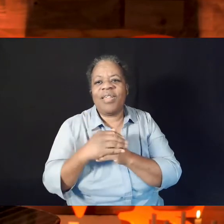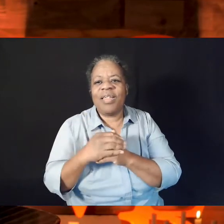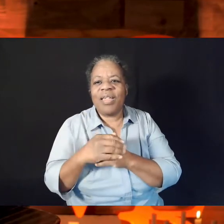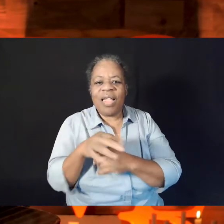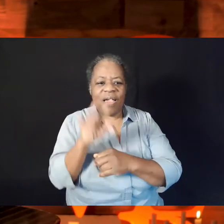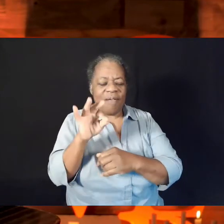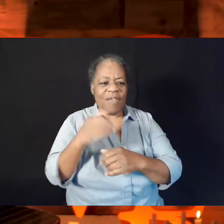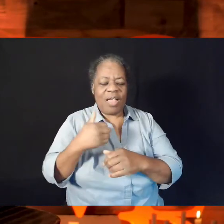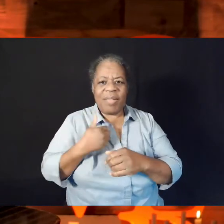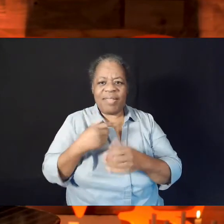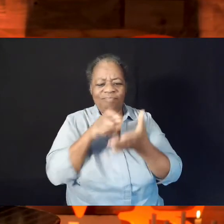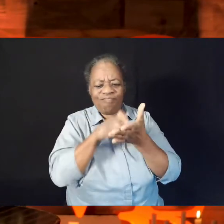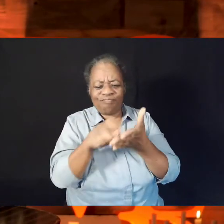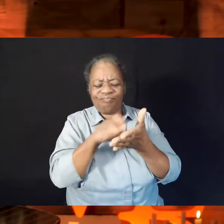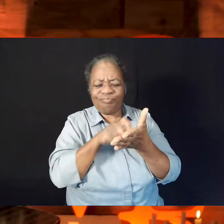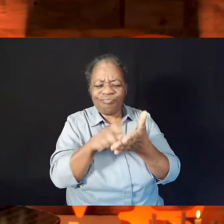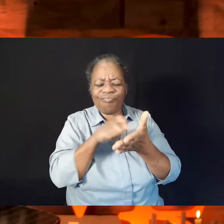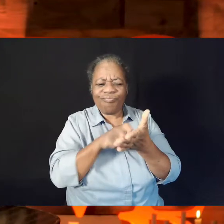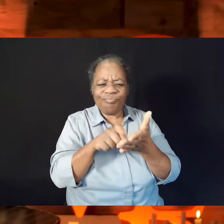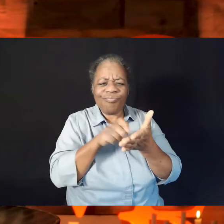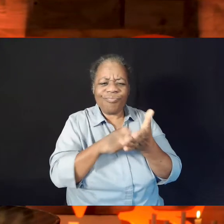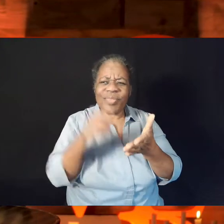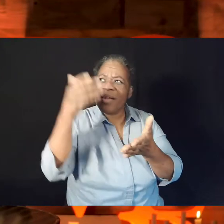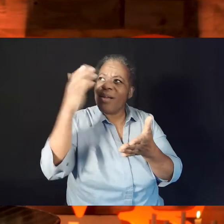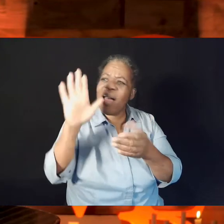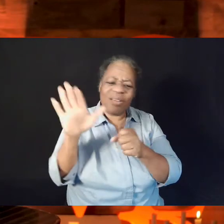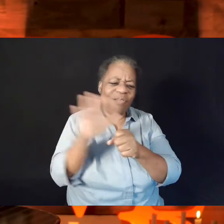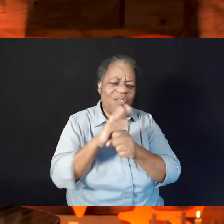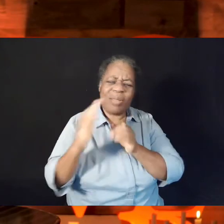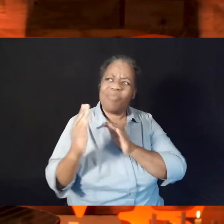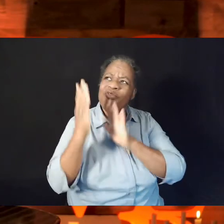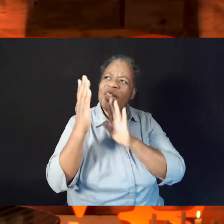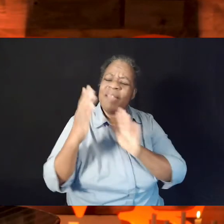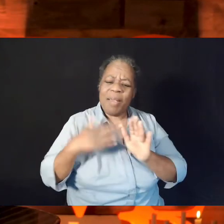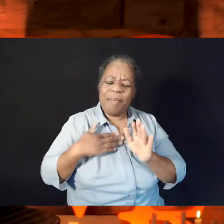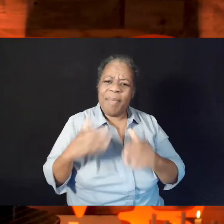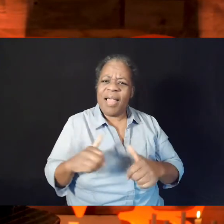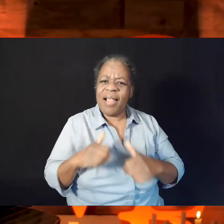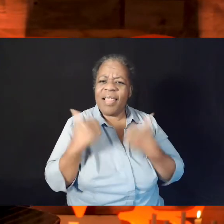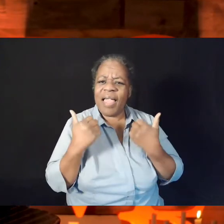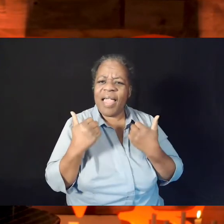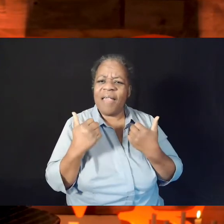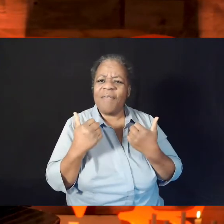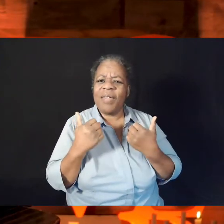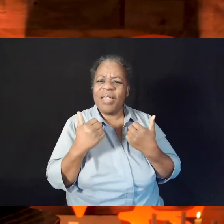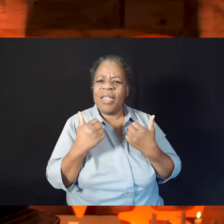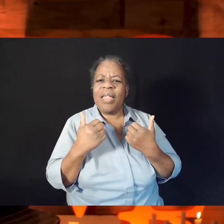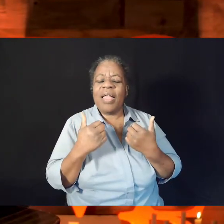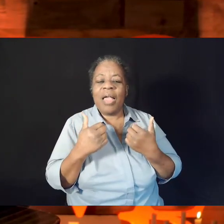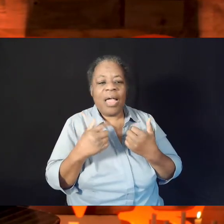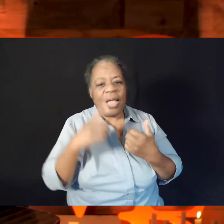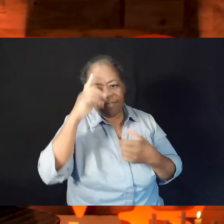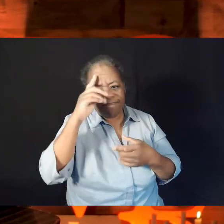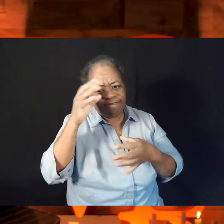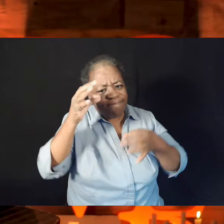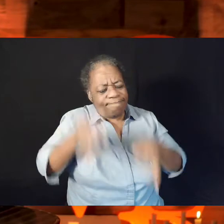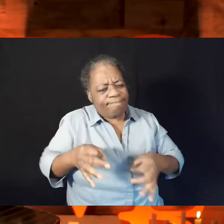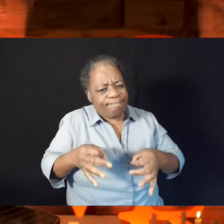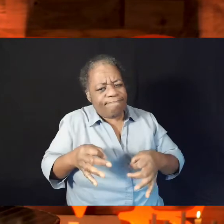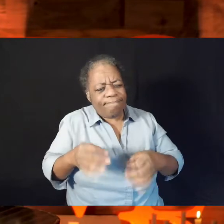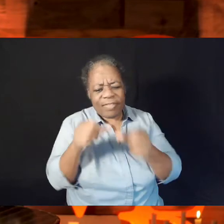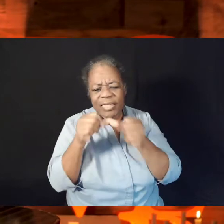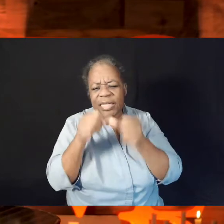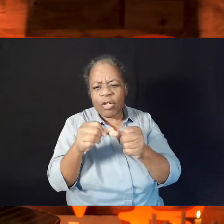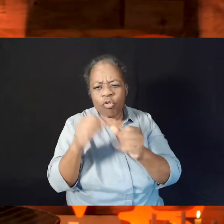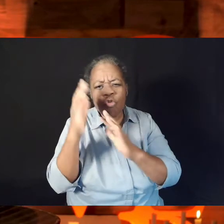journaling about the times when God had been fully present in my life, and I mustered up the strength to choose to continue to hope and to